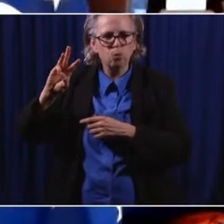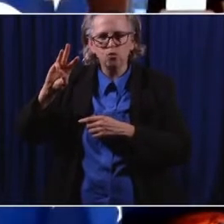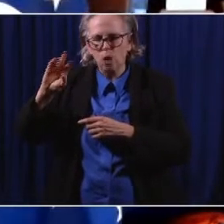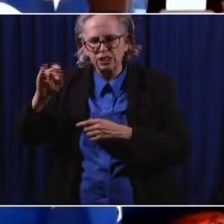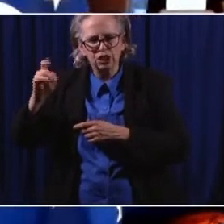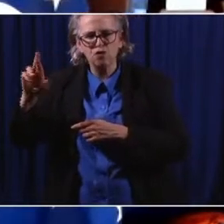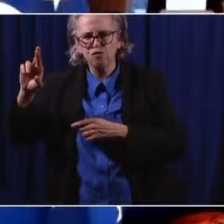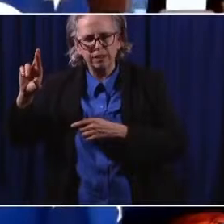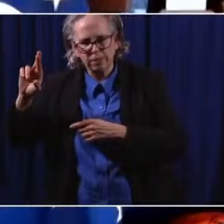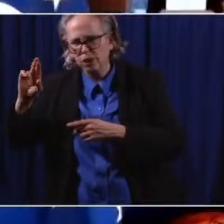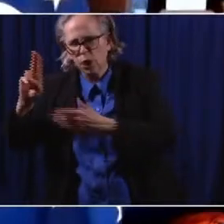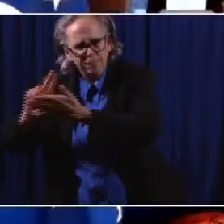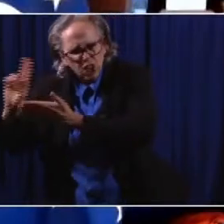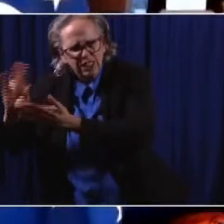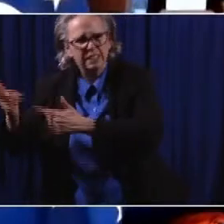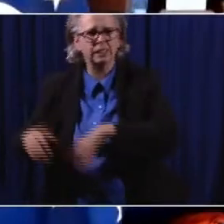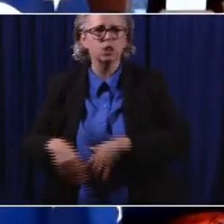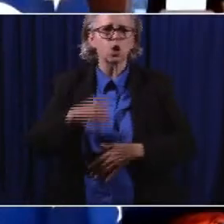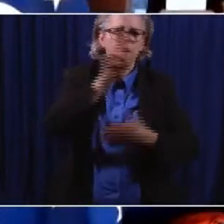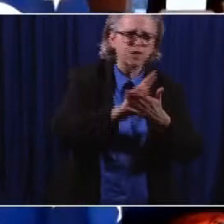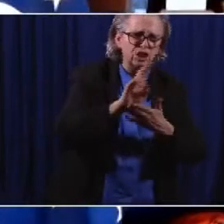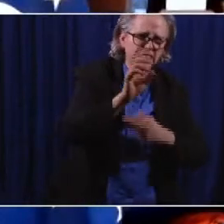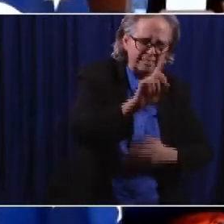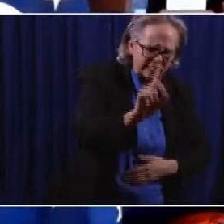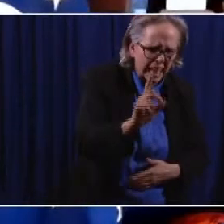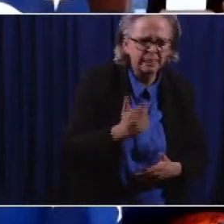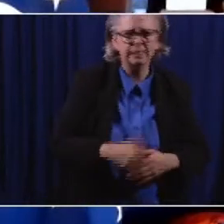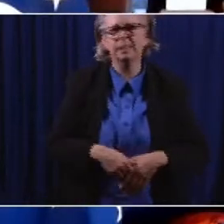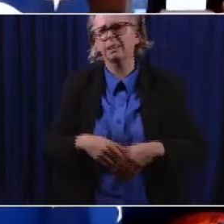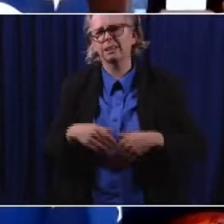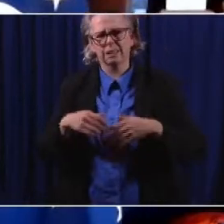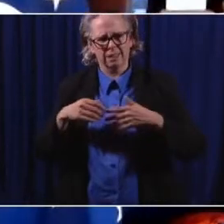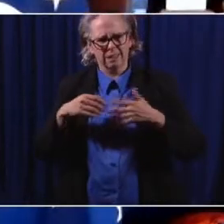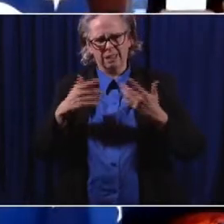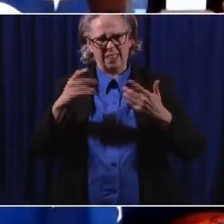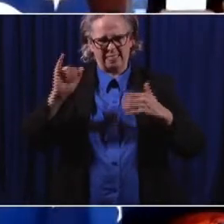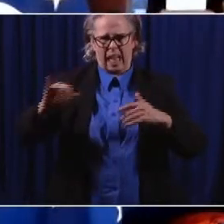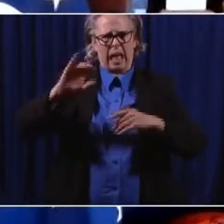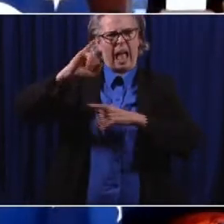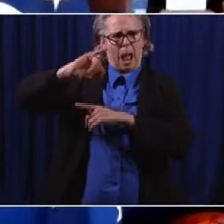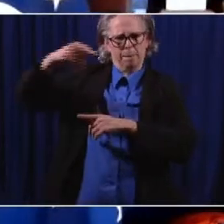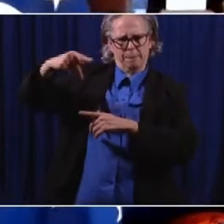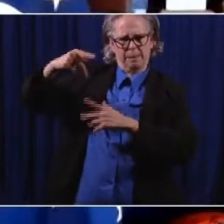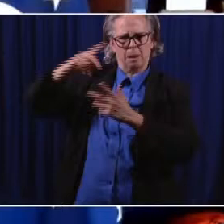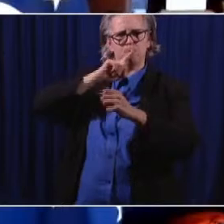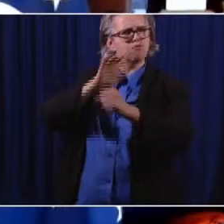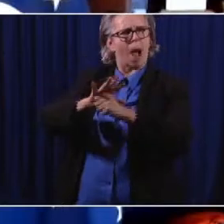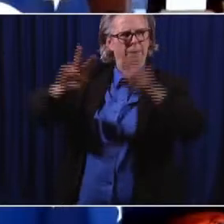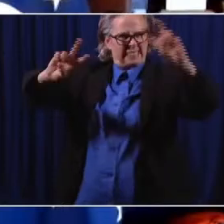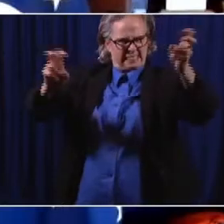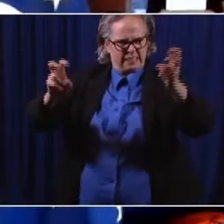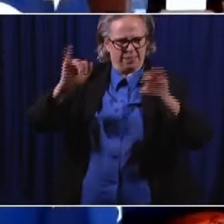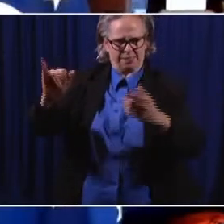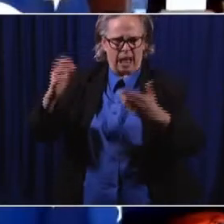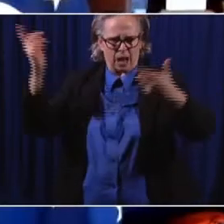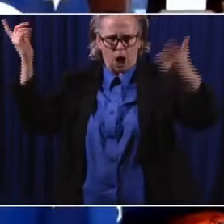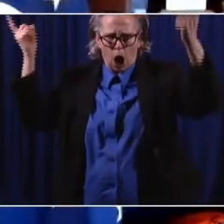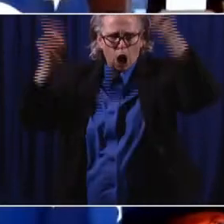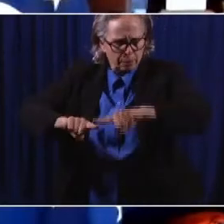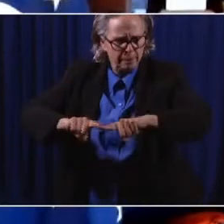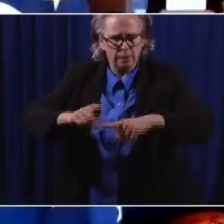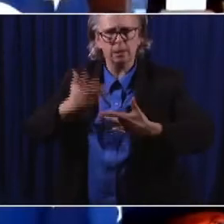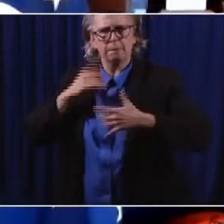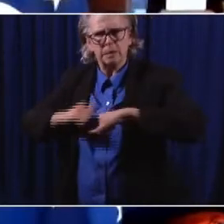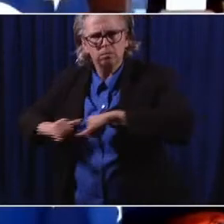Dayton. And the IP Promise was a uniform, transparent way of taking this